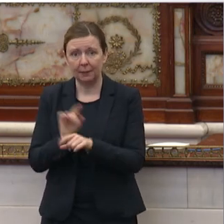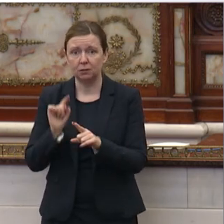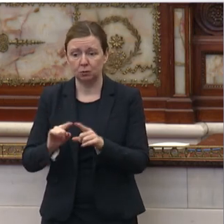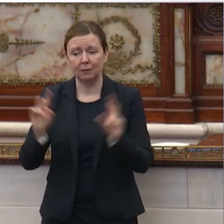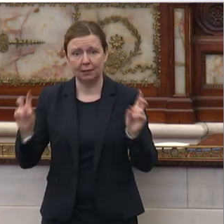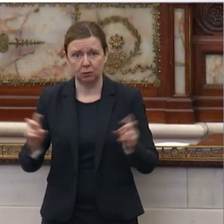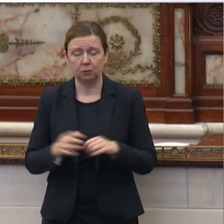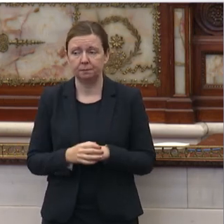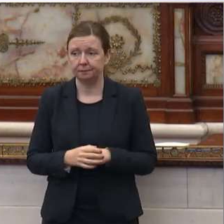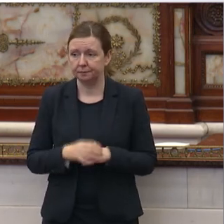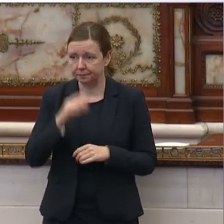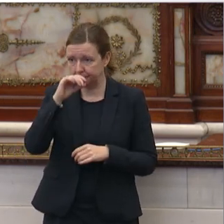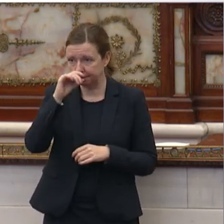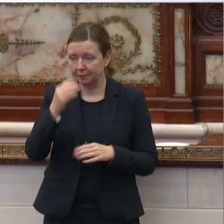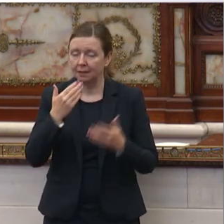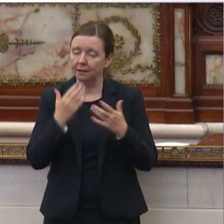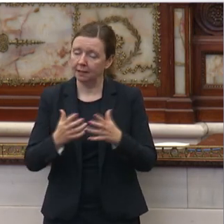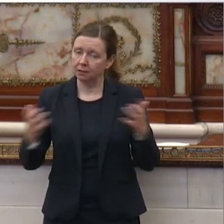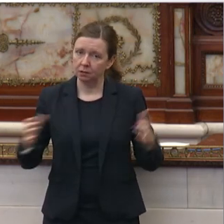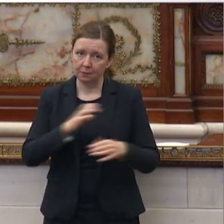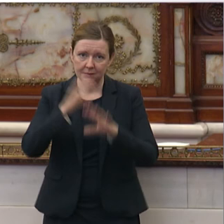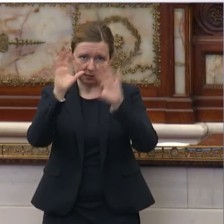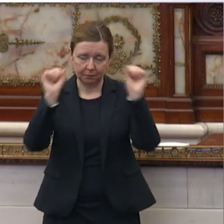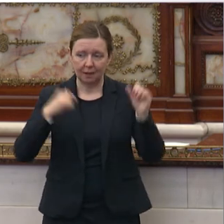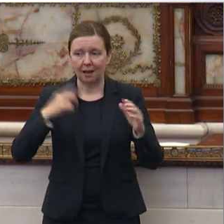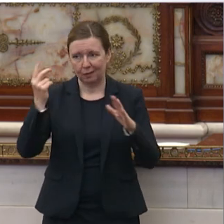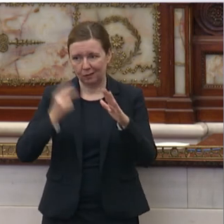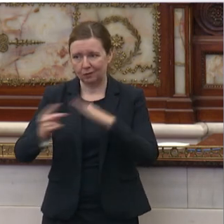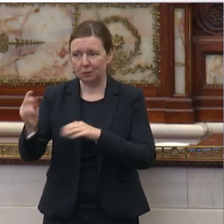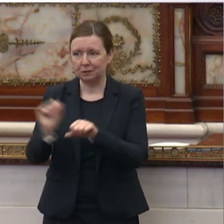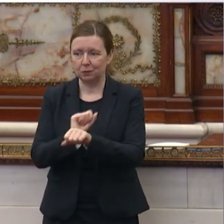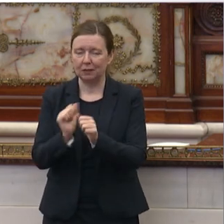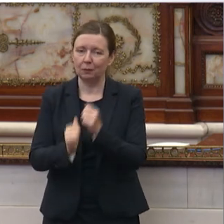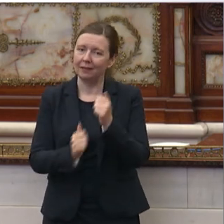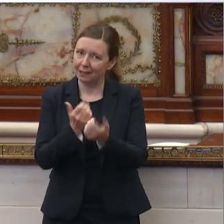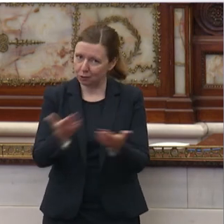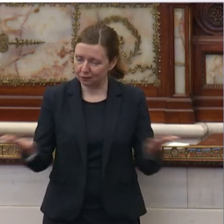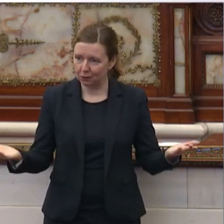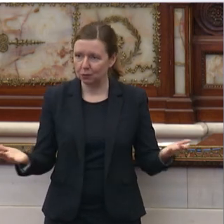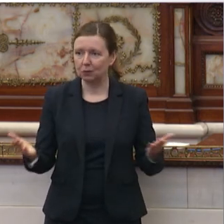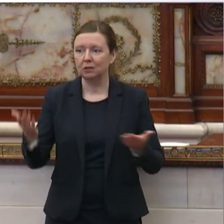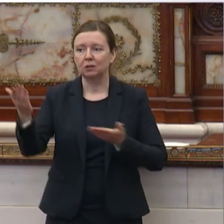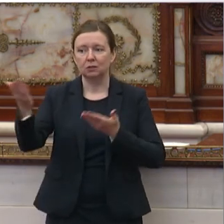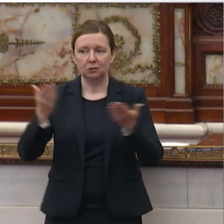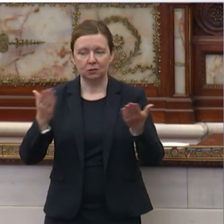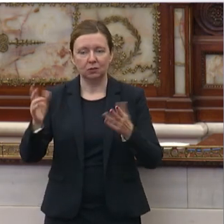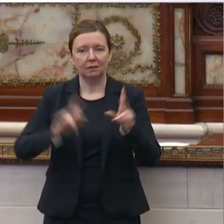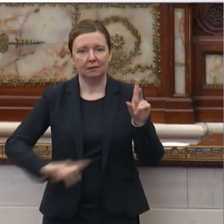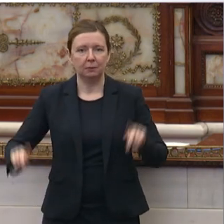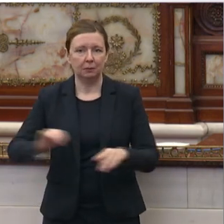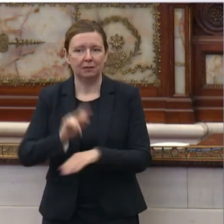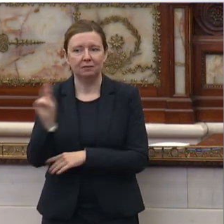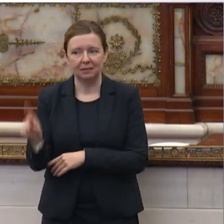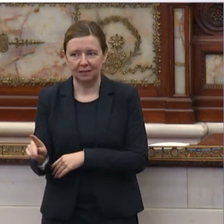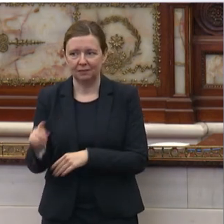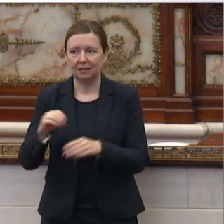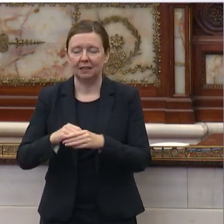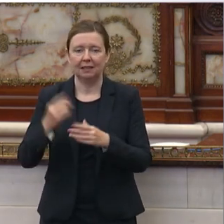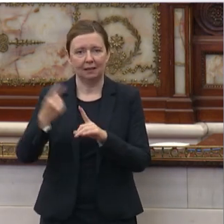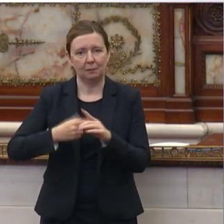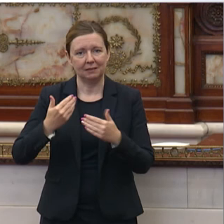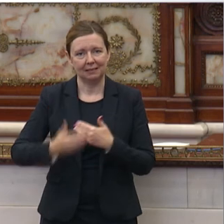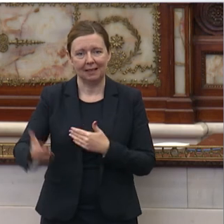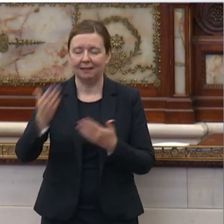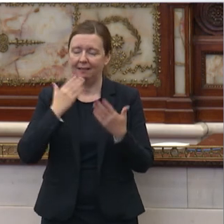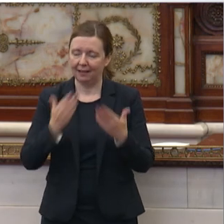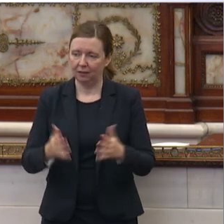issue. Thank you so much, Council President. I look forward to working with each of you to serve the people in Philadelphia in the months ahead. Thank